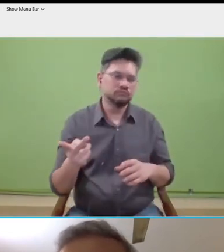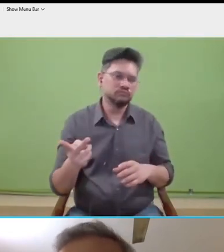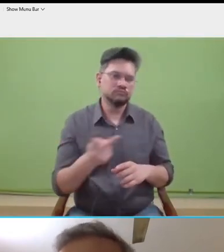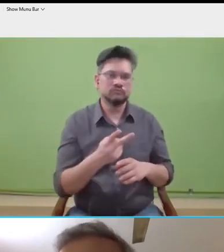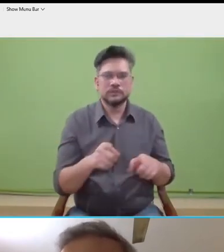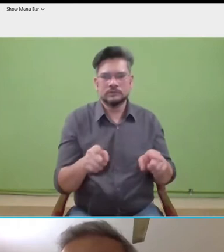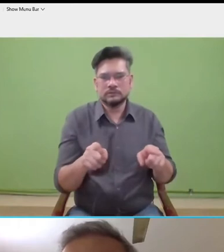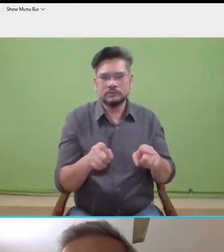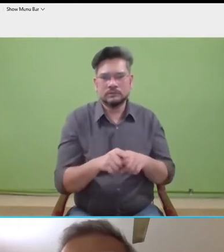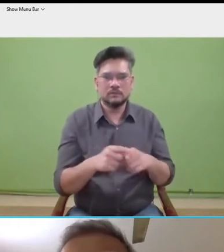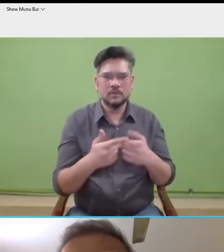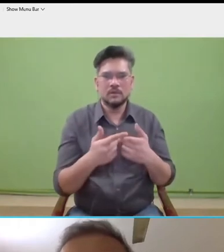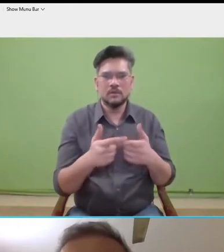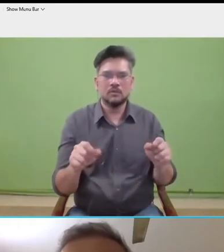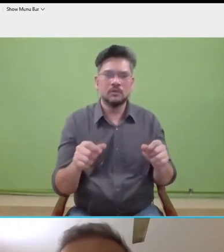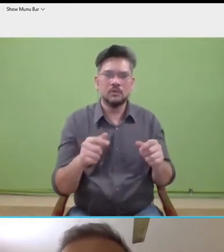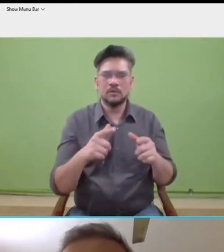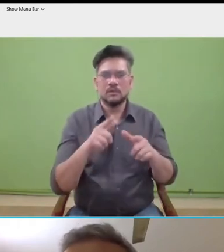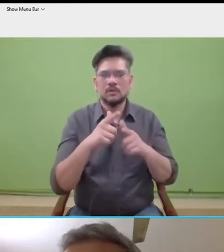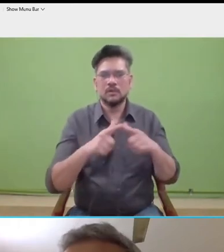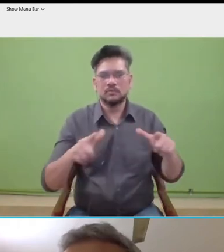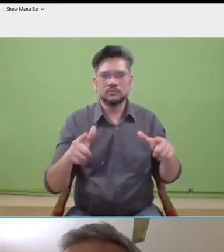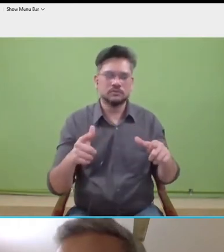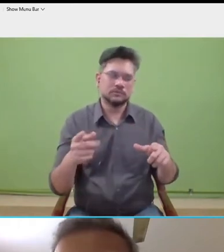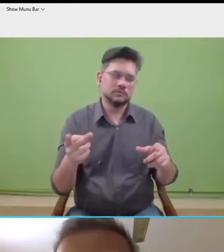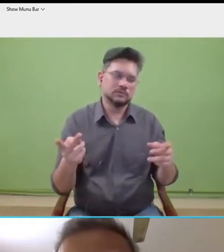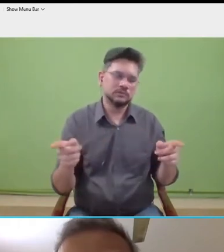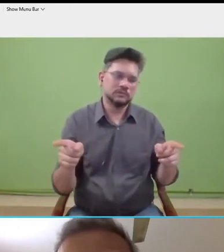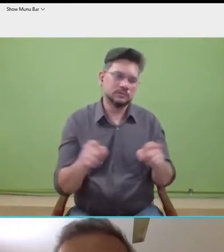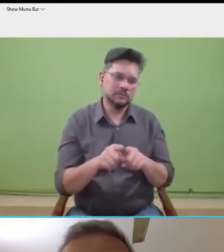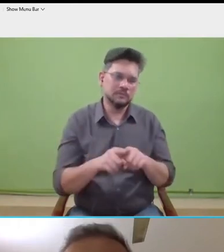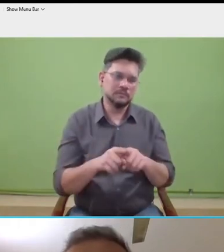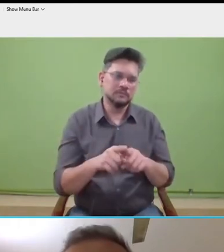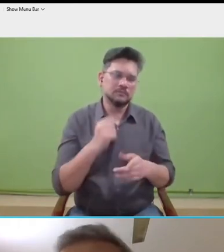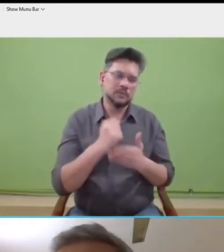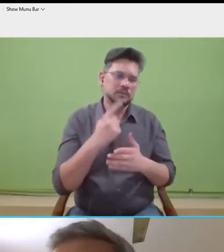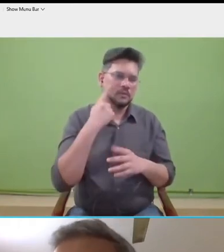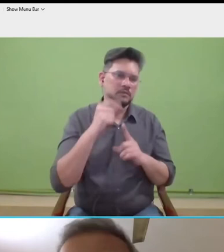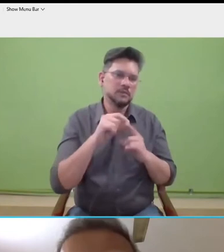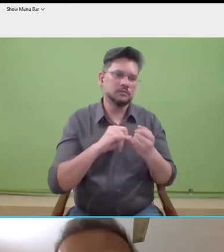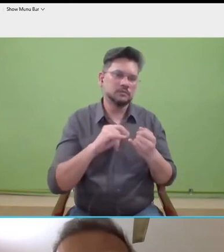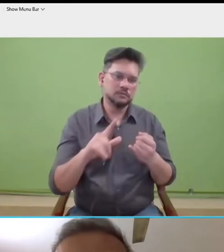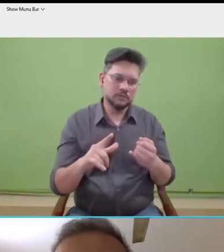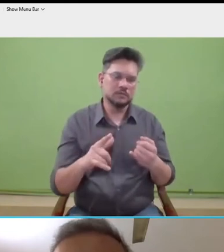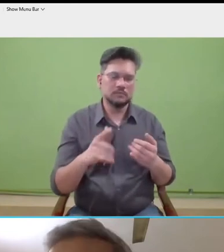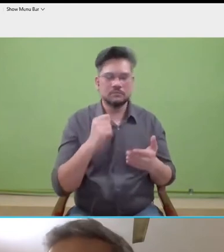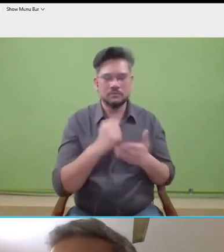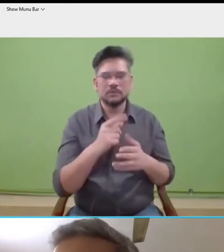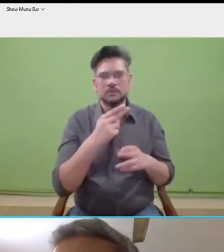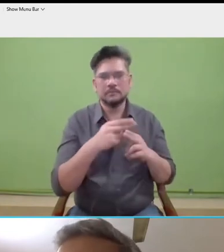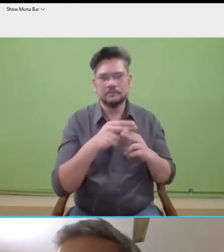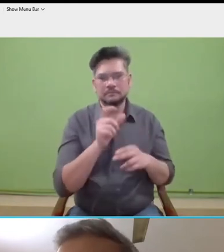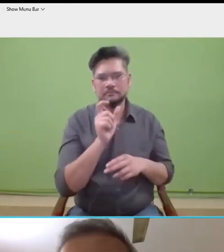language uh so we should call it ipsl but that's not important we can call it ipsl or